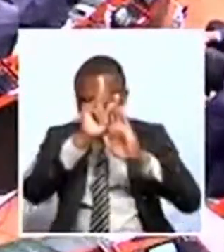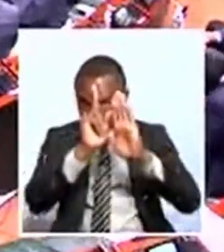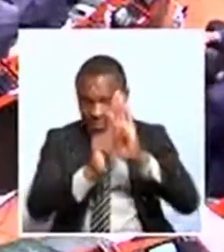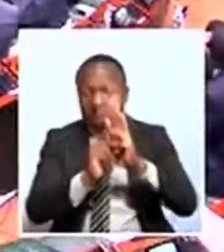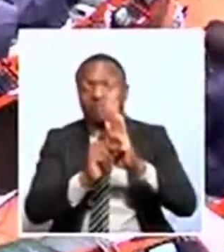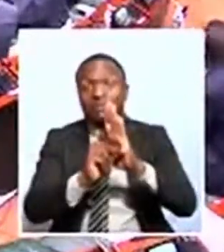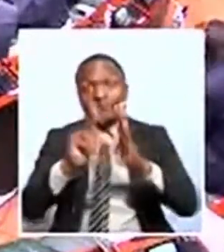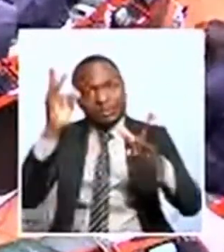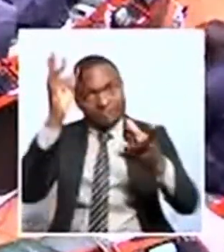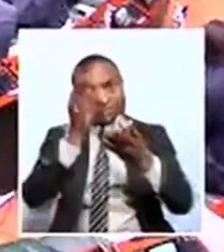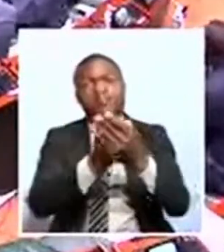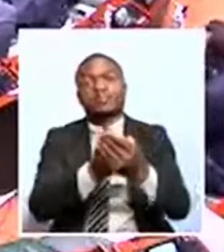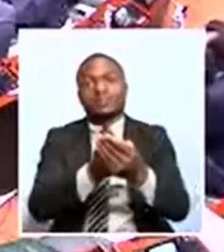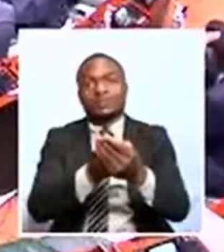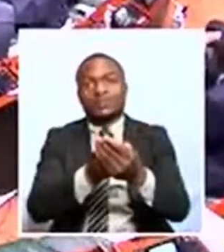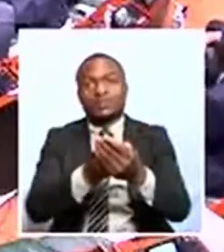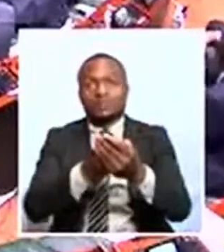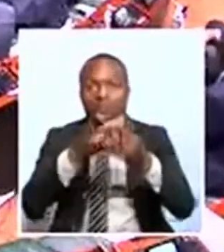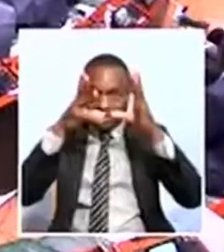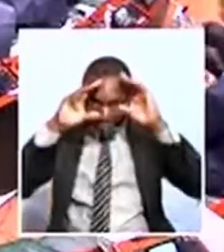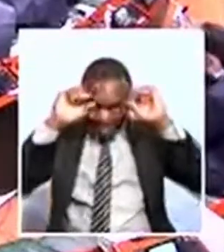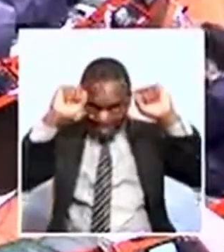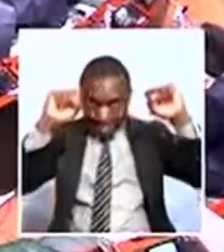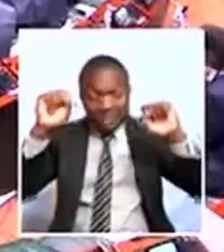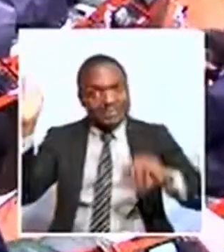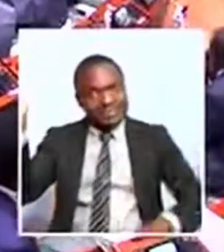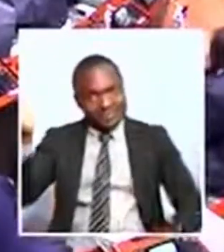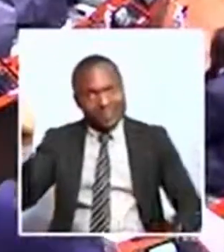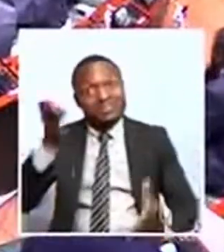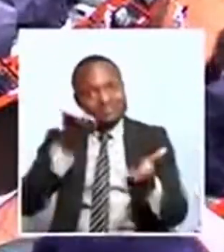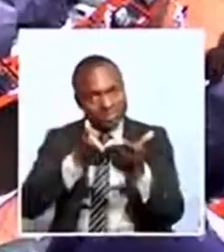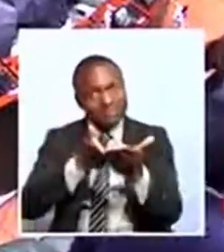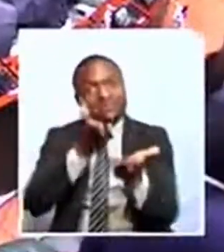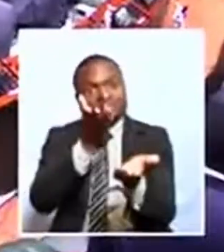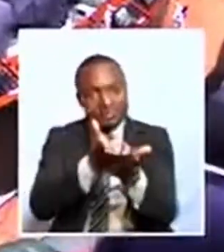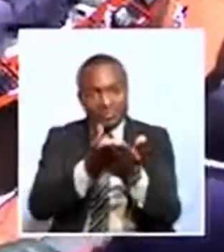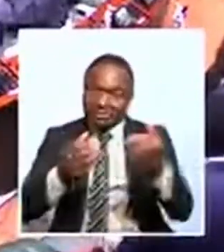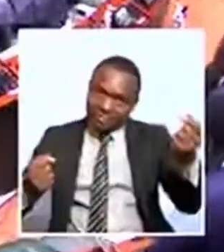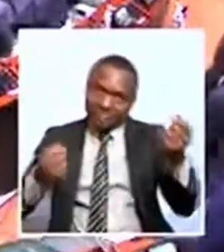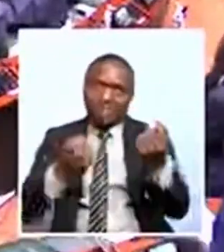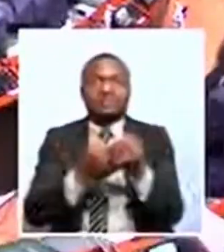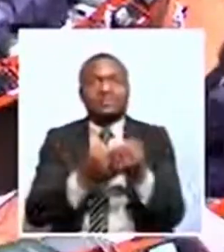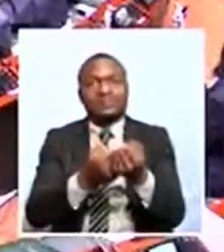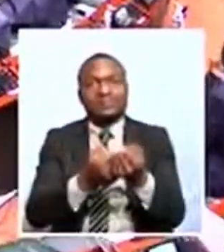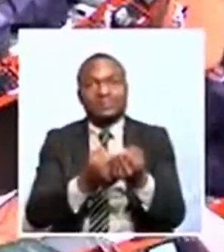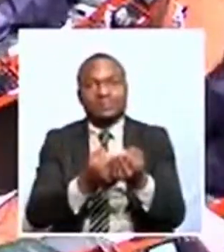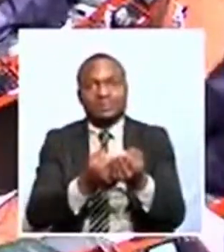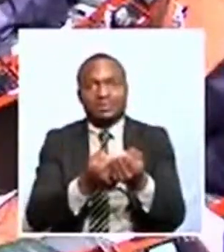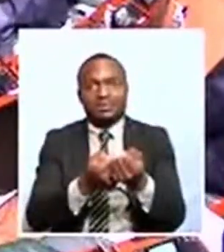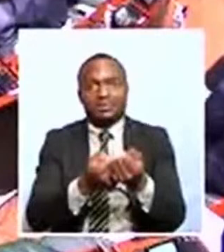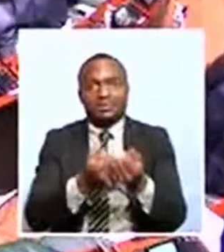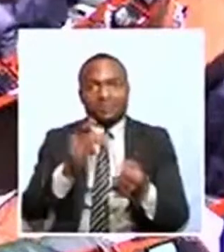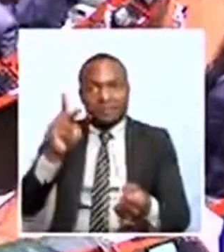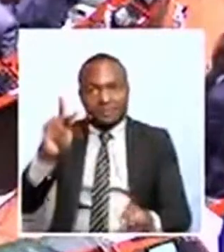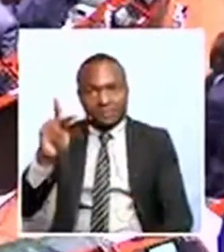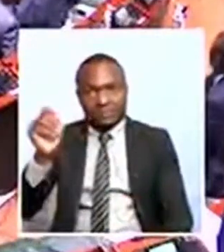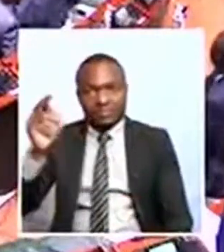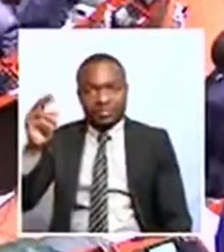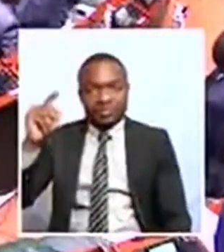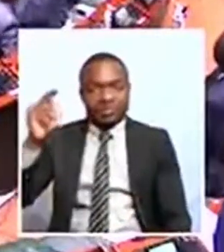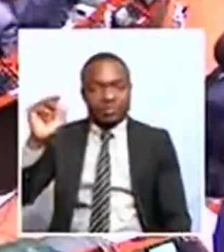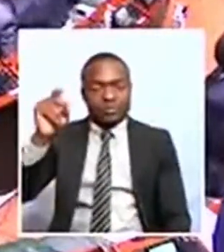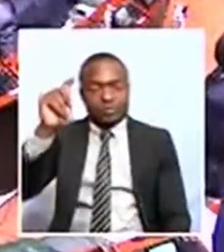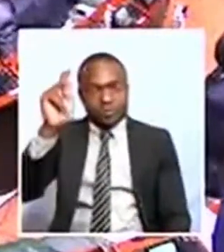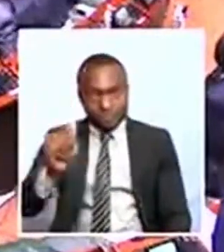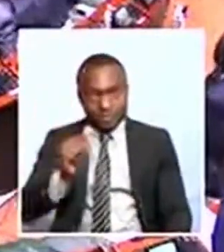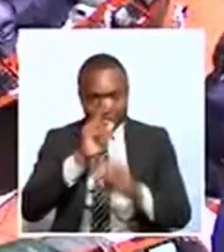contained in the President's address, and this motion will be seconded by Kafulafuta lawmaker